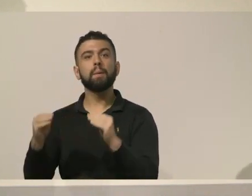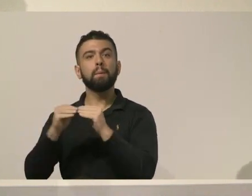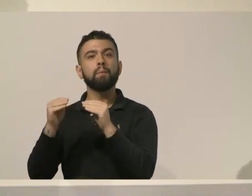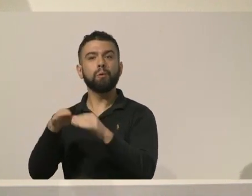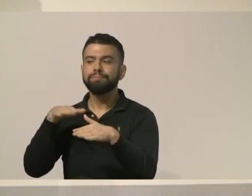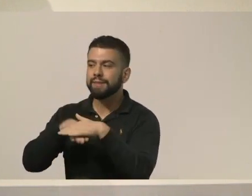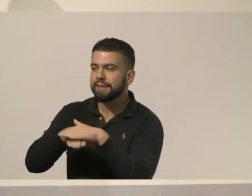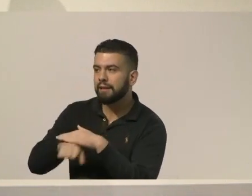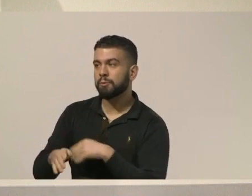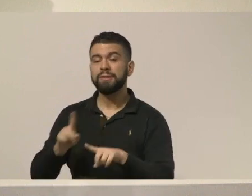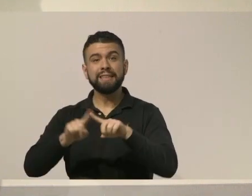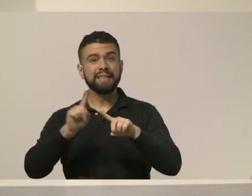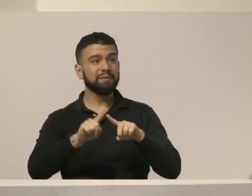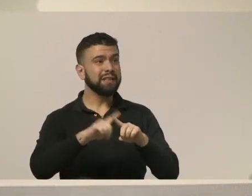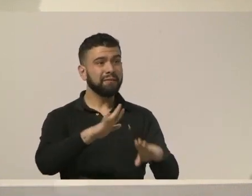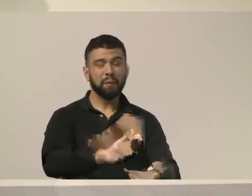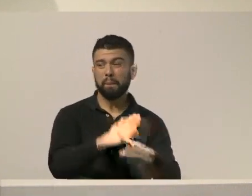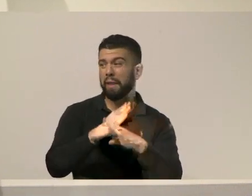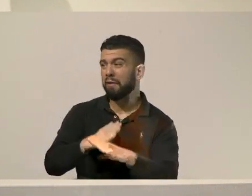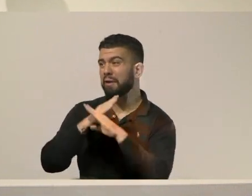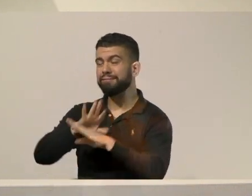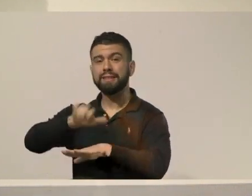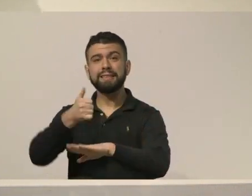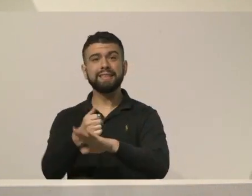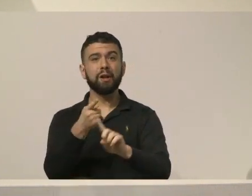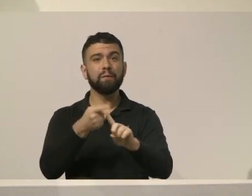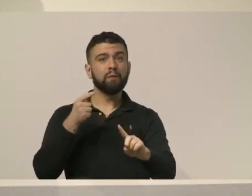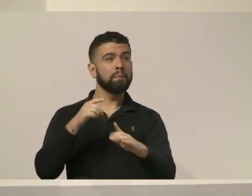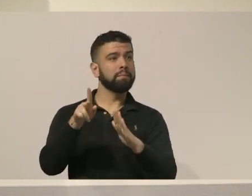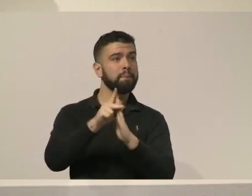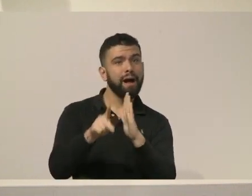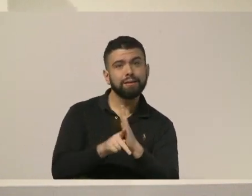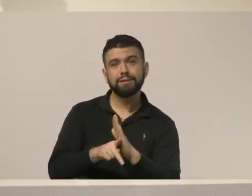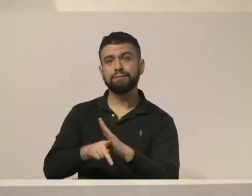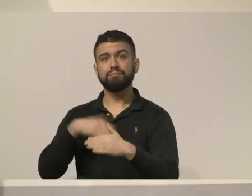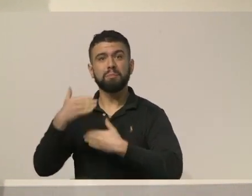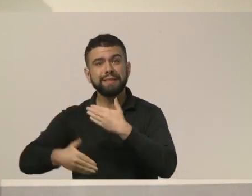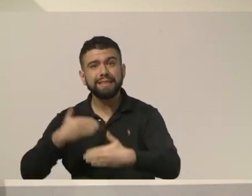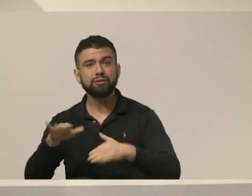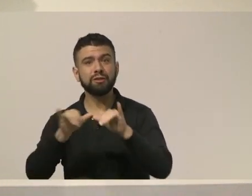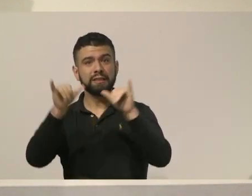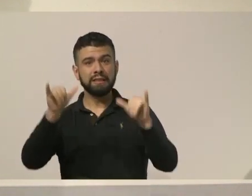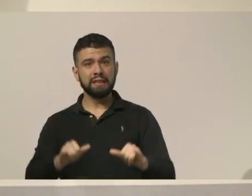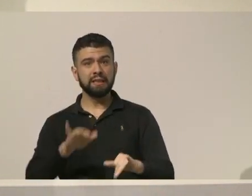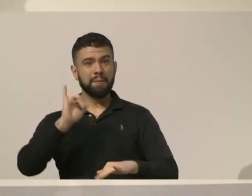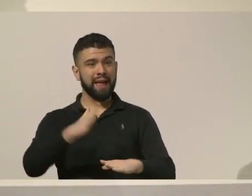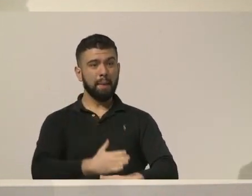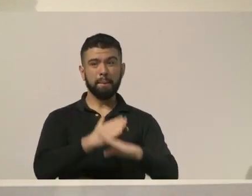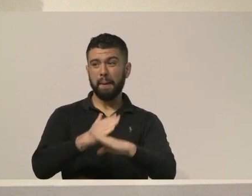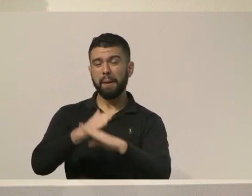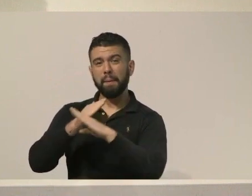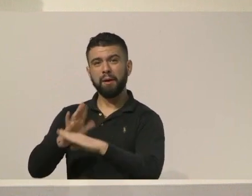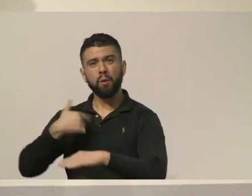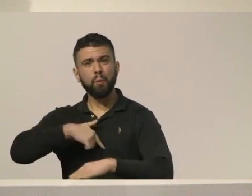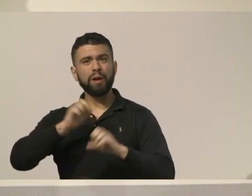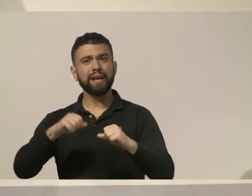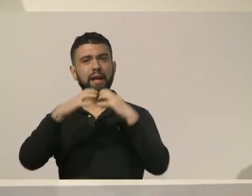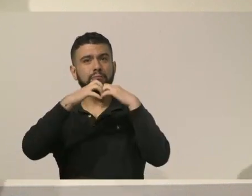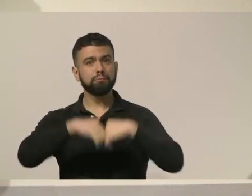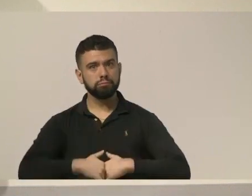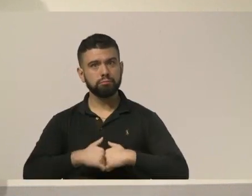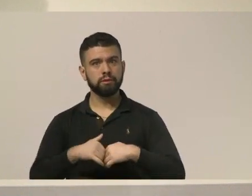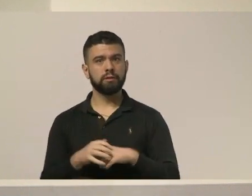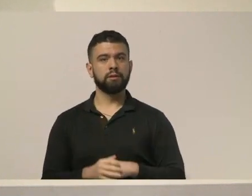barriers that our policies, procedures, and systems might put in front of students, and in front of faculty and staff in their work with